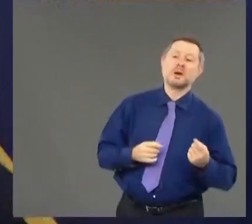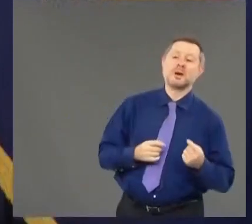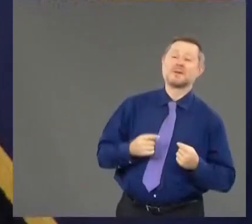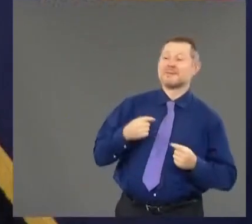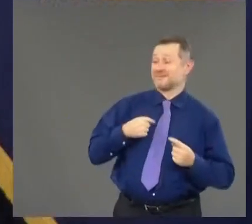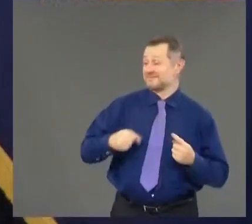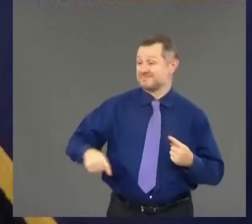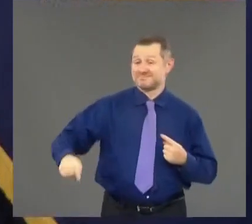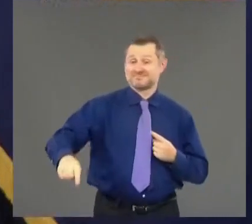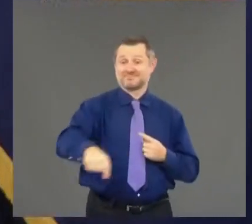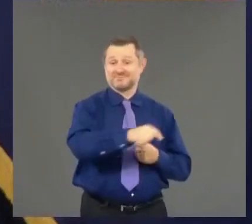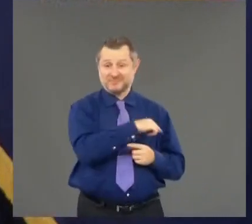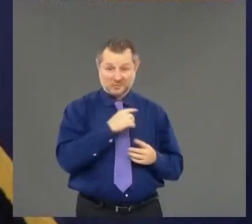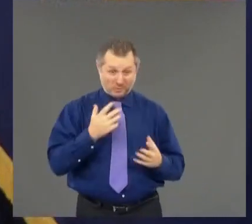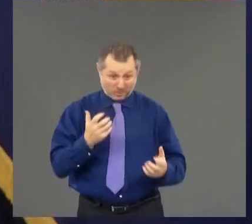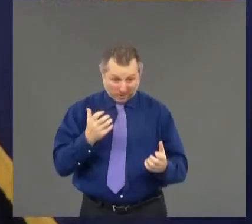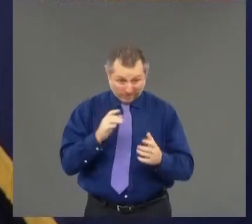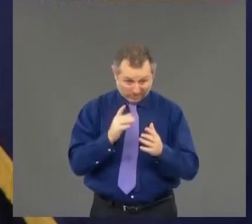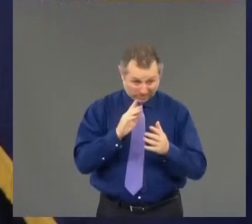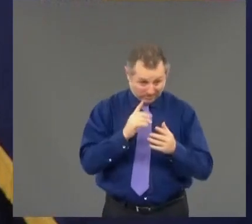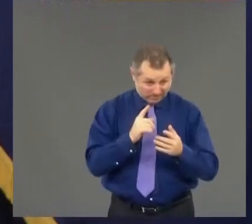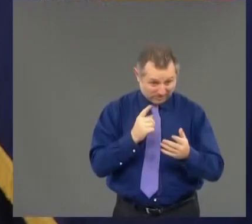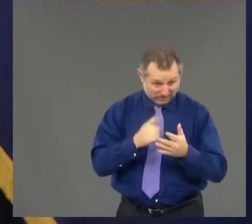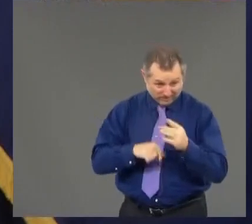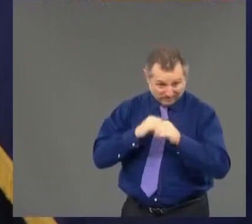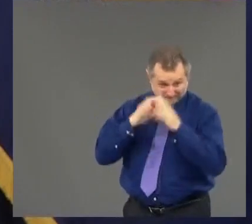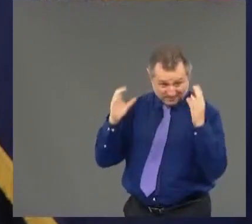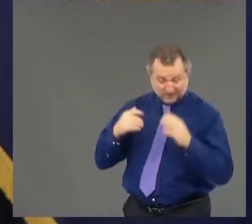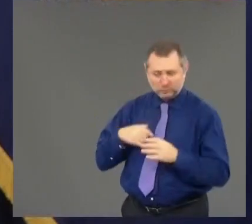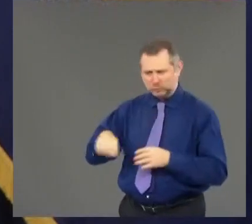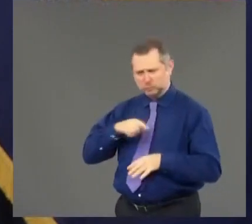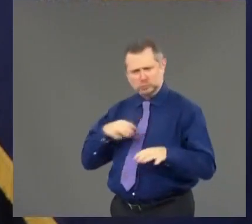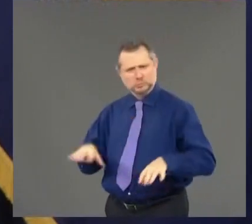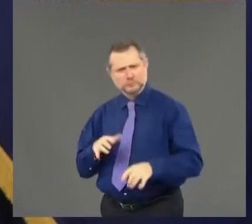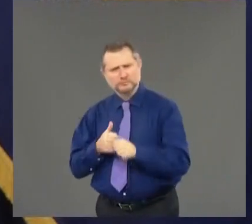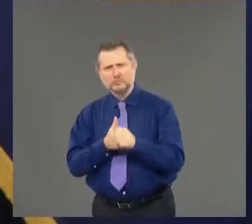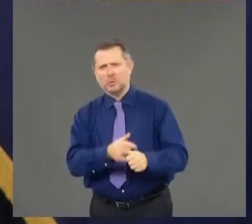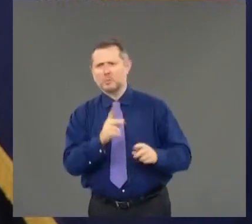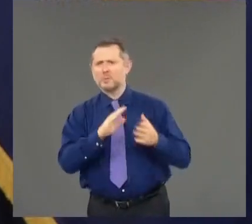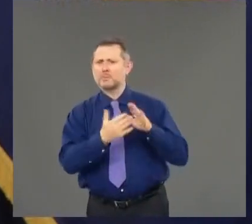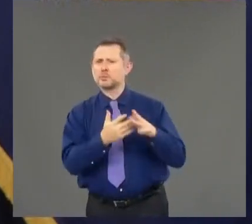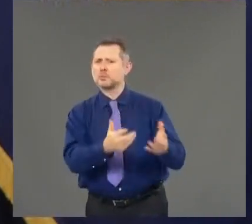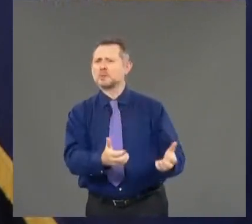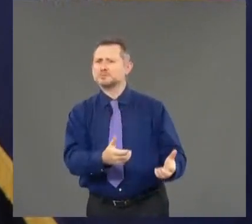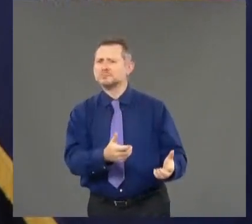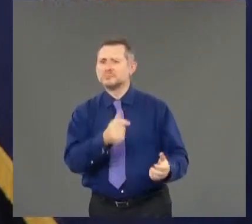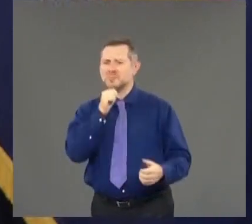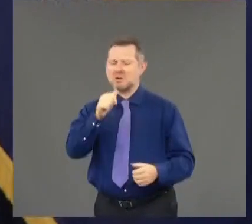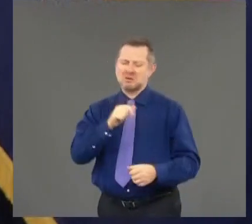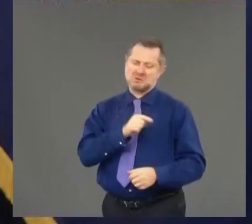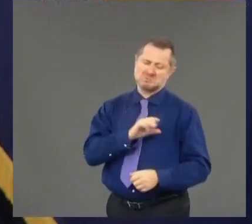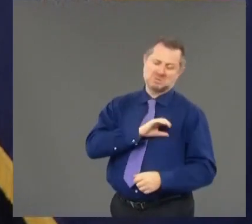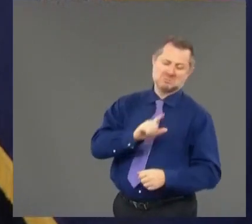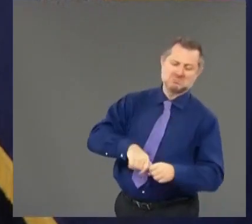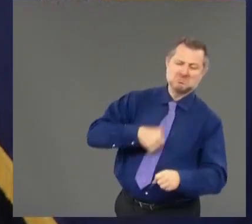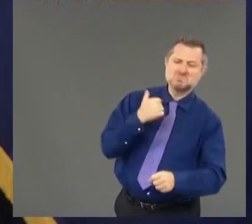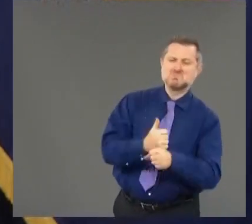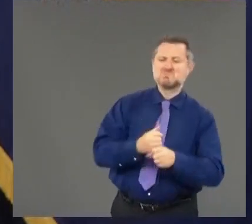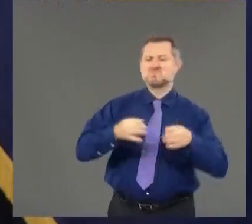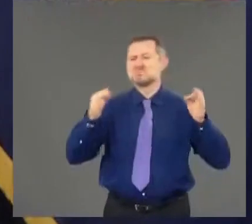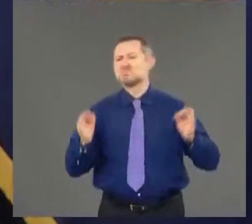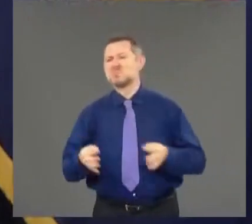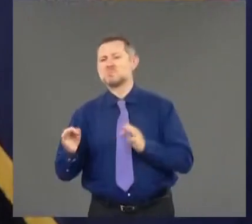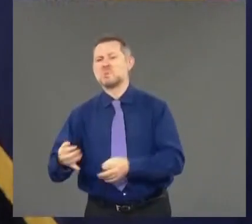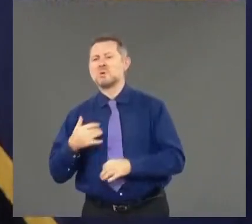it to be. Police department was not formed in the Bible. and God said, this shall be the formation of the police